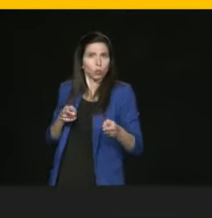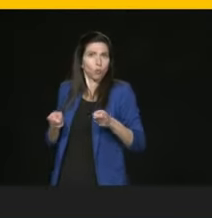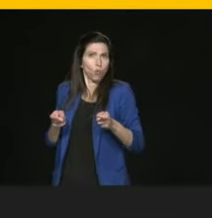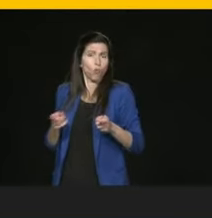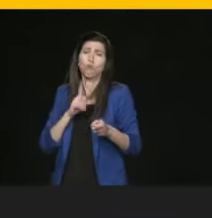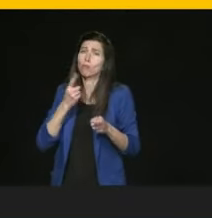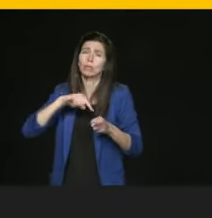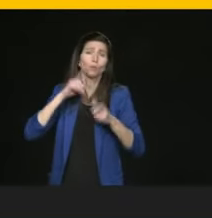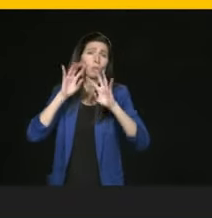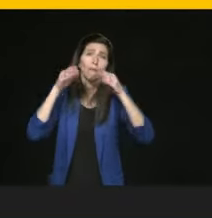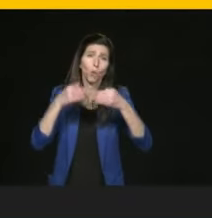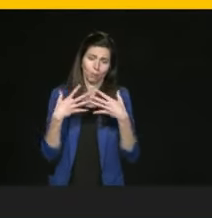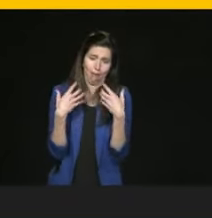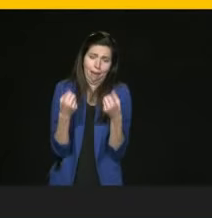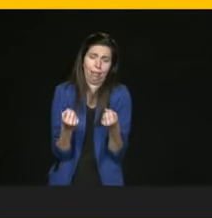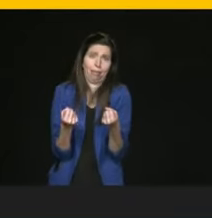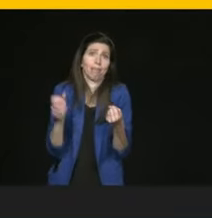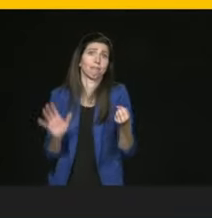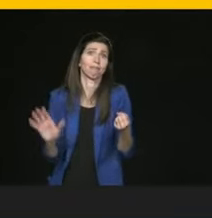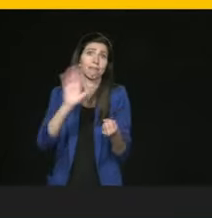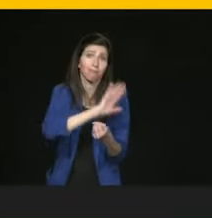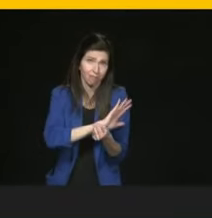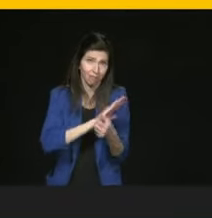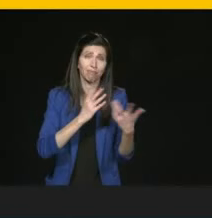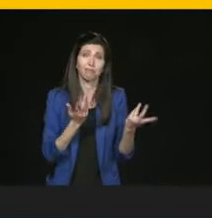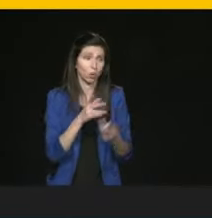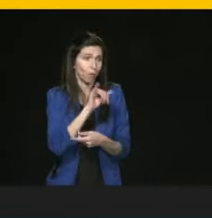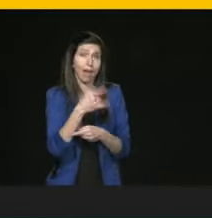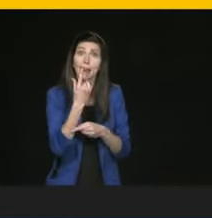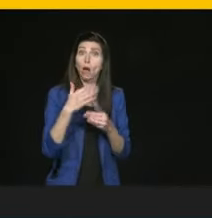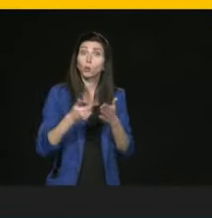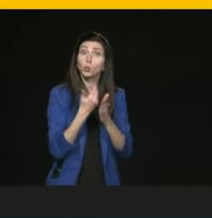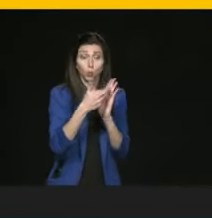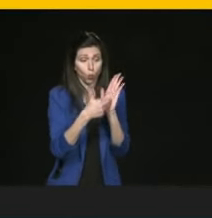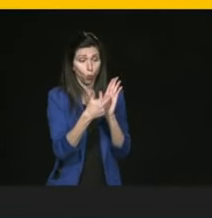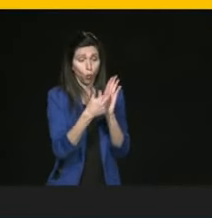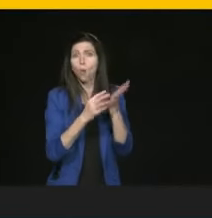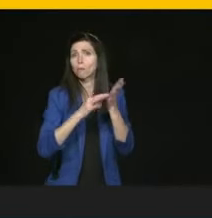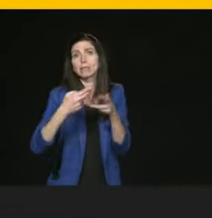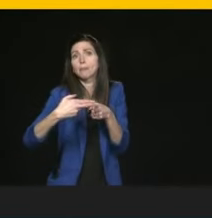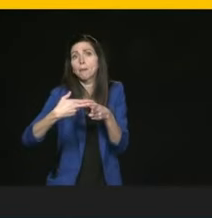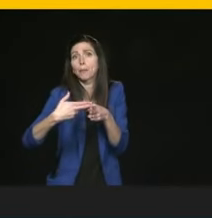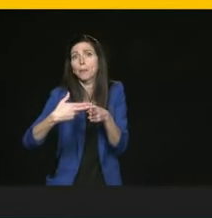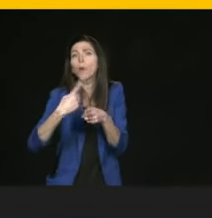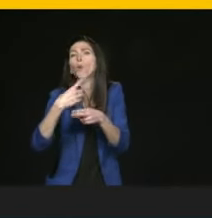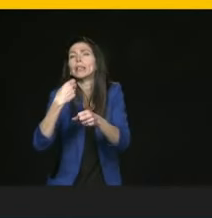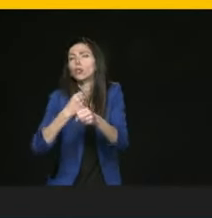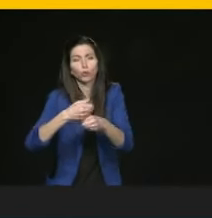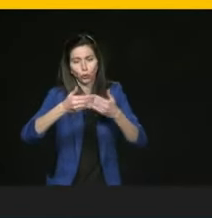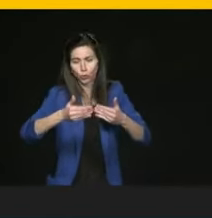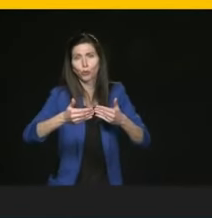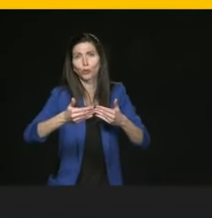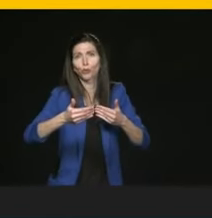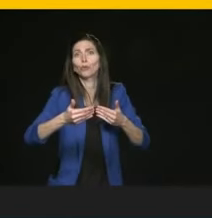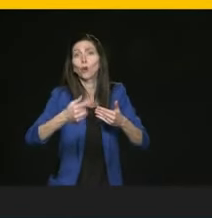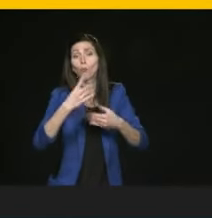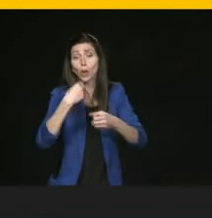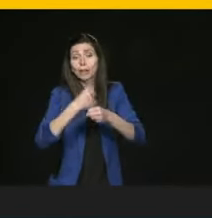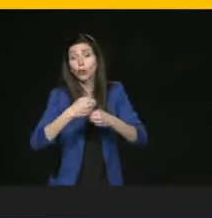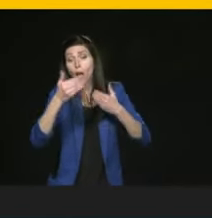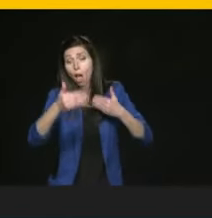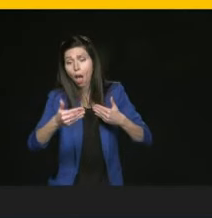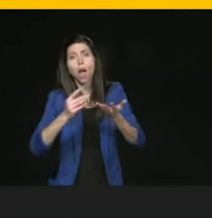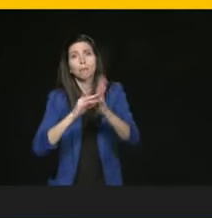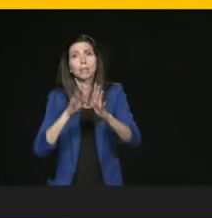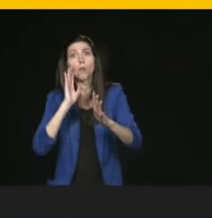last 1 year. They expire, and then should they expire after a year, and should we need to reenact them, we will assess at that